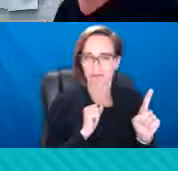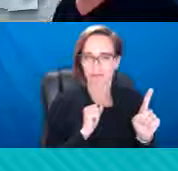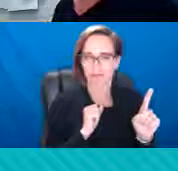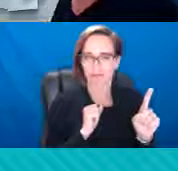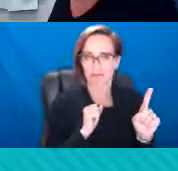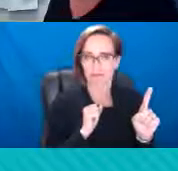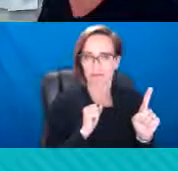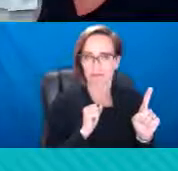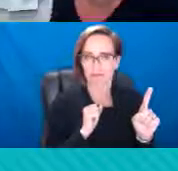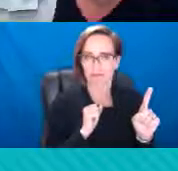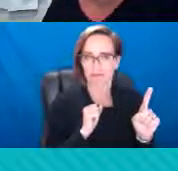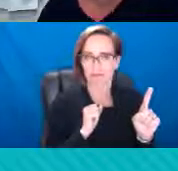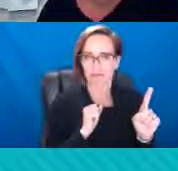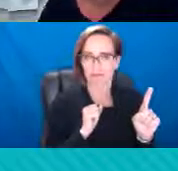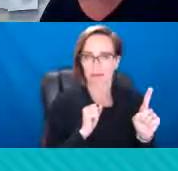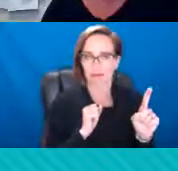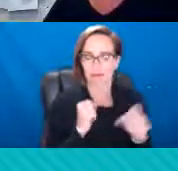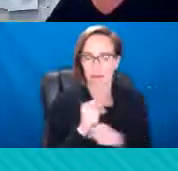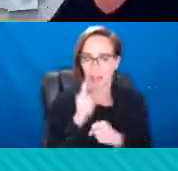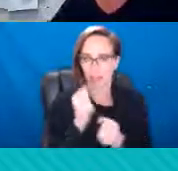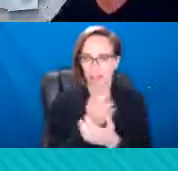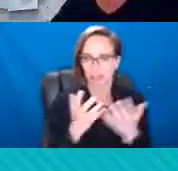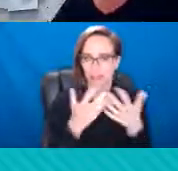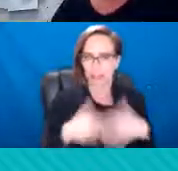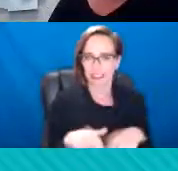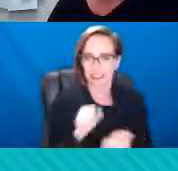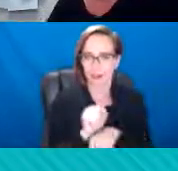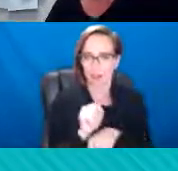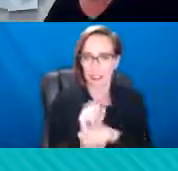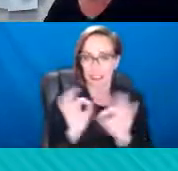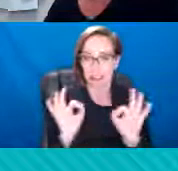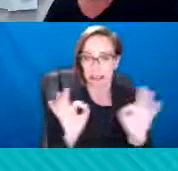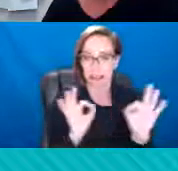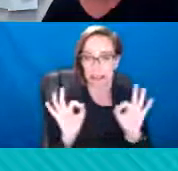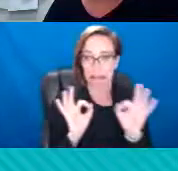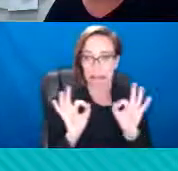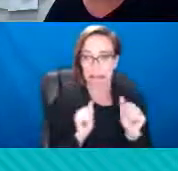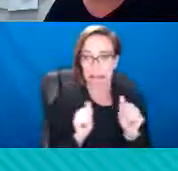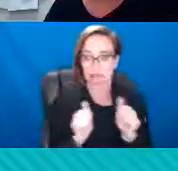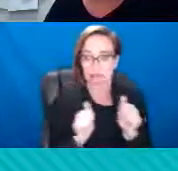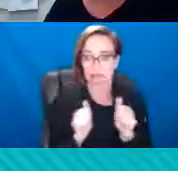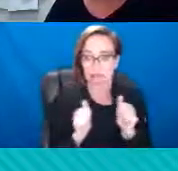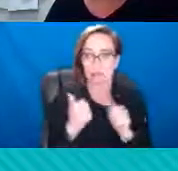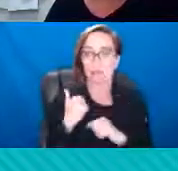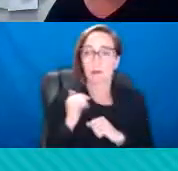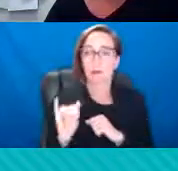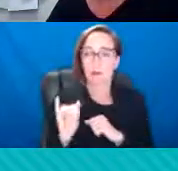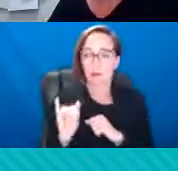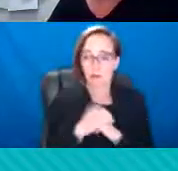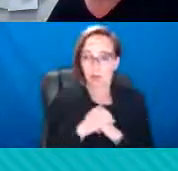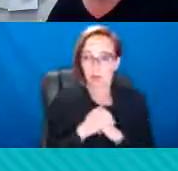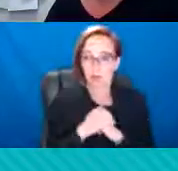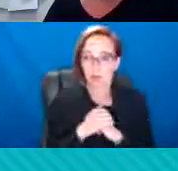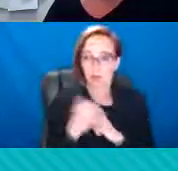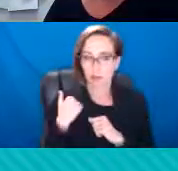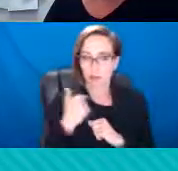to the screen here to see if this is working. I think I just want to make sure, that's what I was afraid of. We removed our